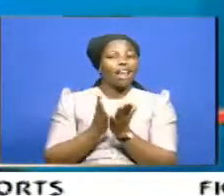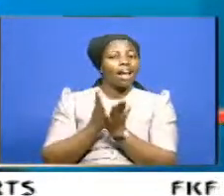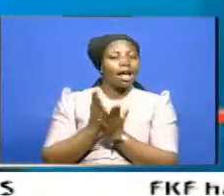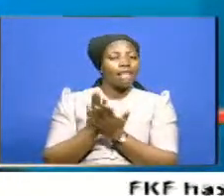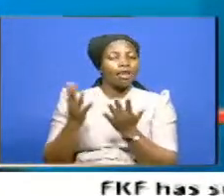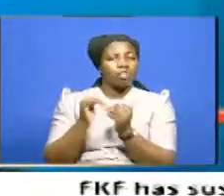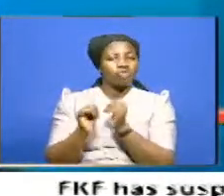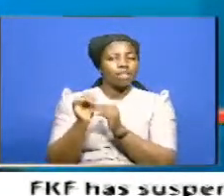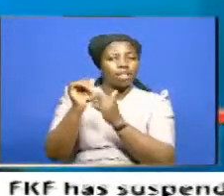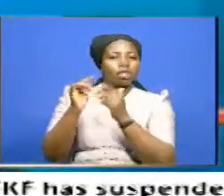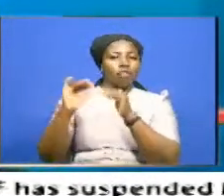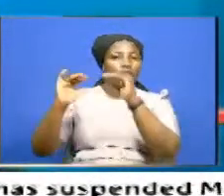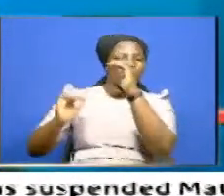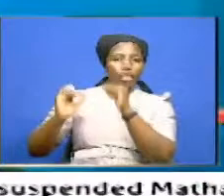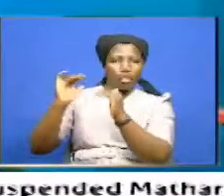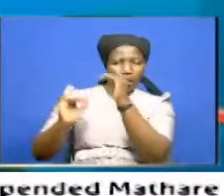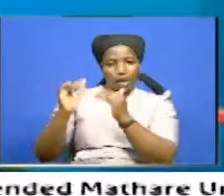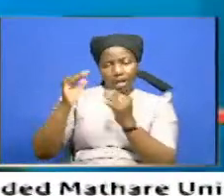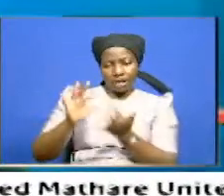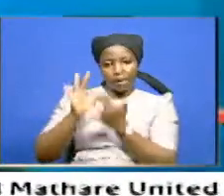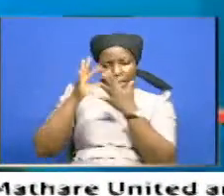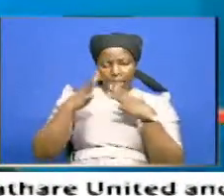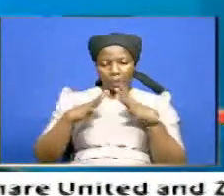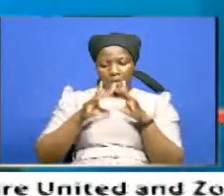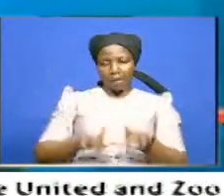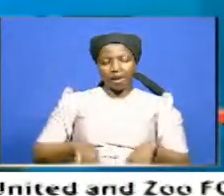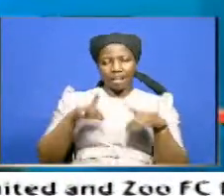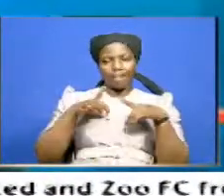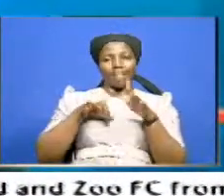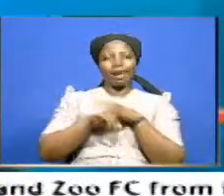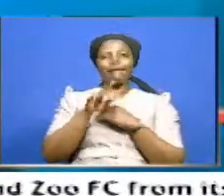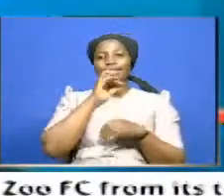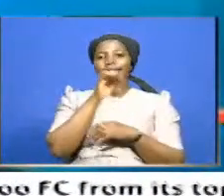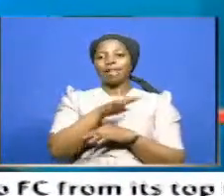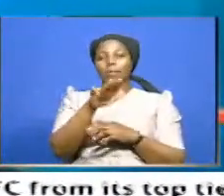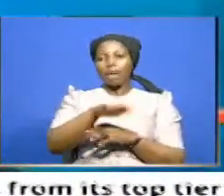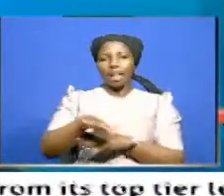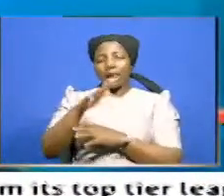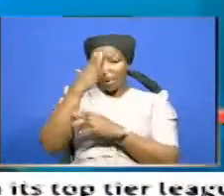who live in informal settlements or people who are in the informal sector, because they don't have the